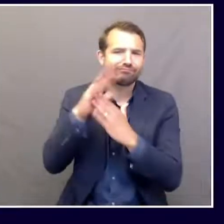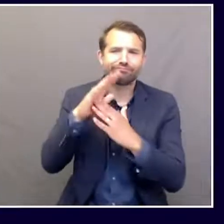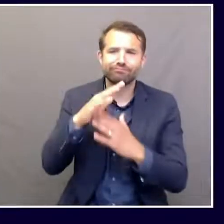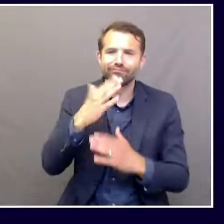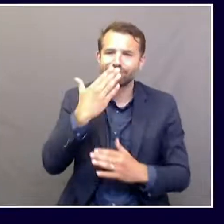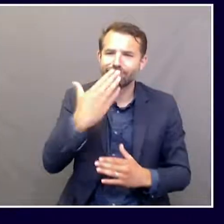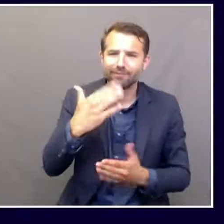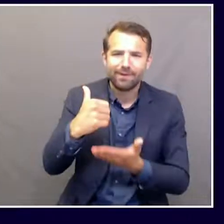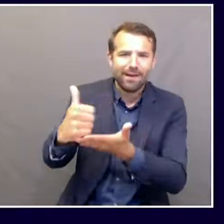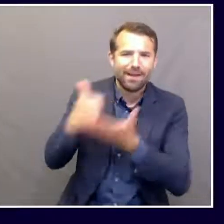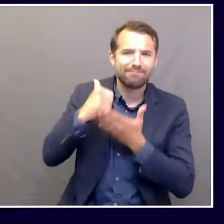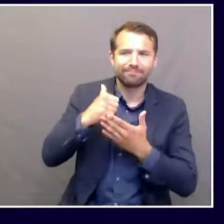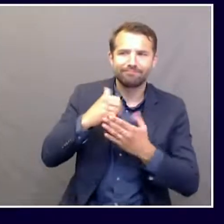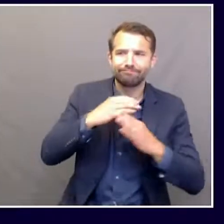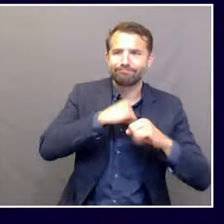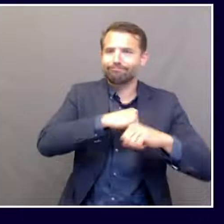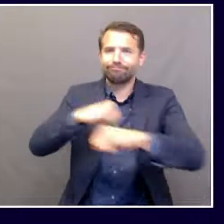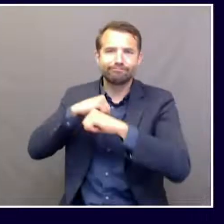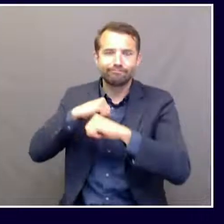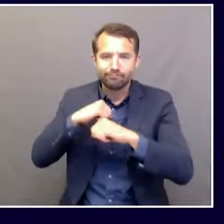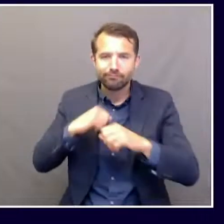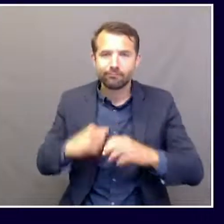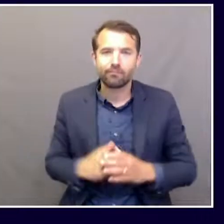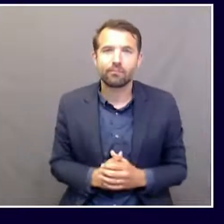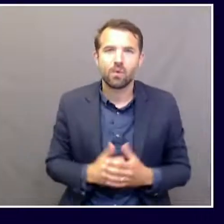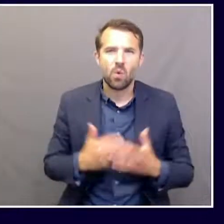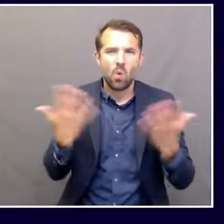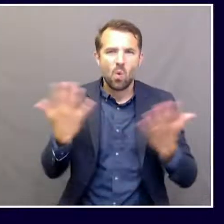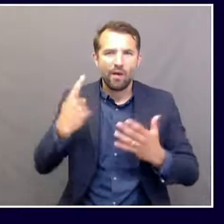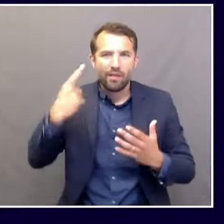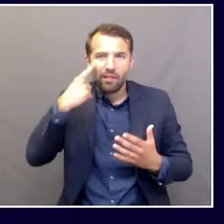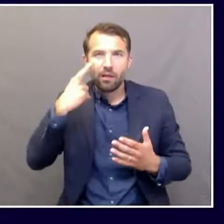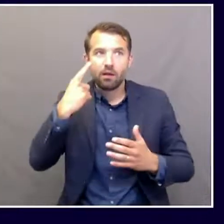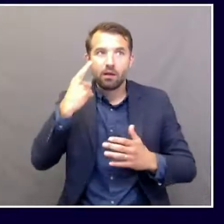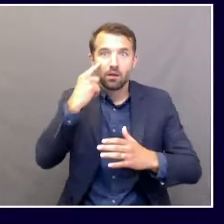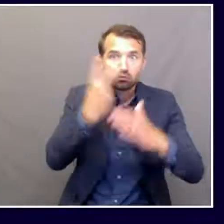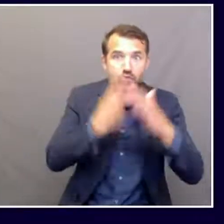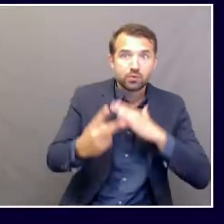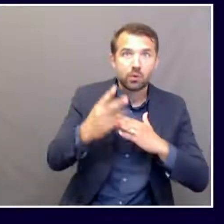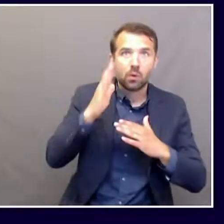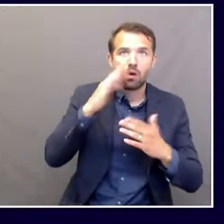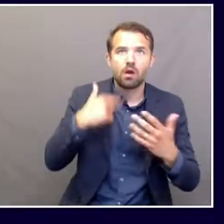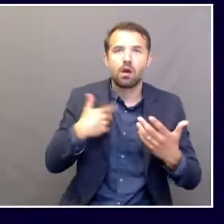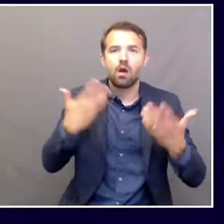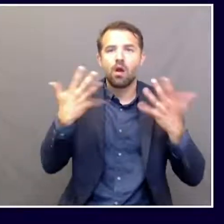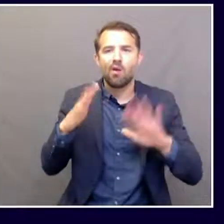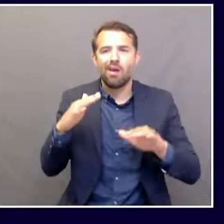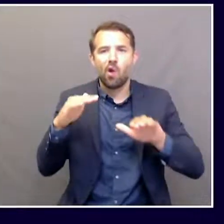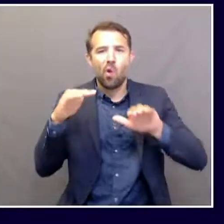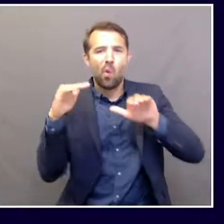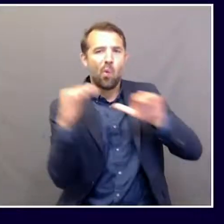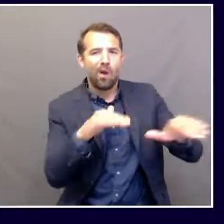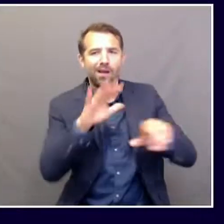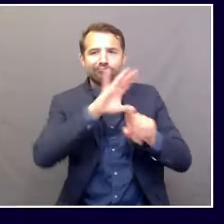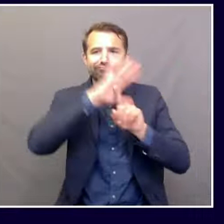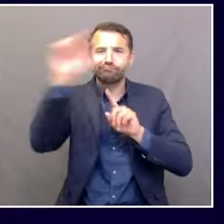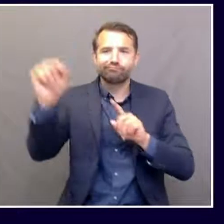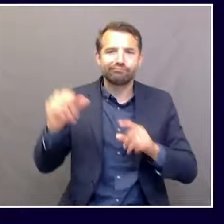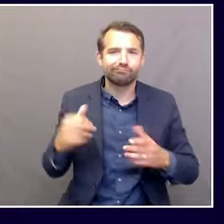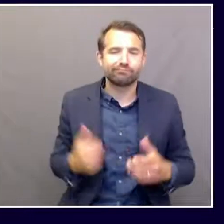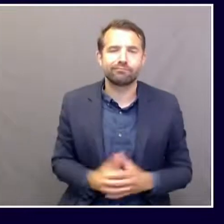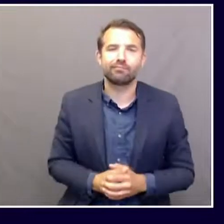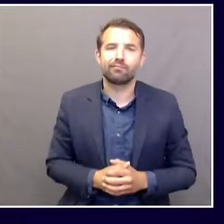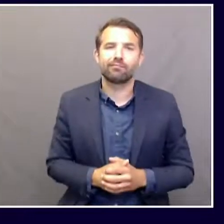almost everyone's predictions about what a vaccine could give. Sadly, some individuals have died. Many of those individuals had other